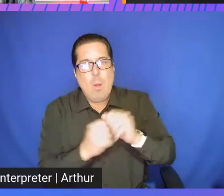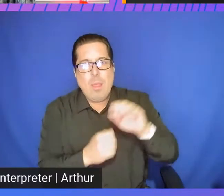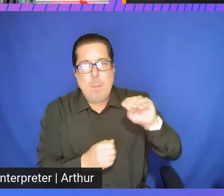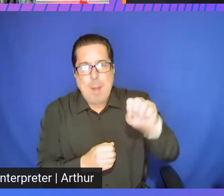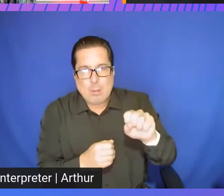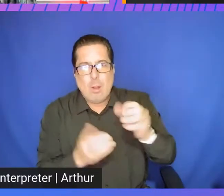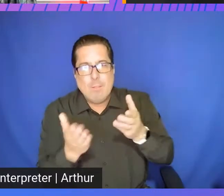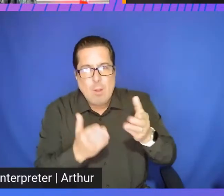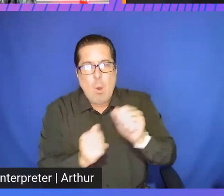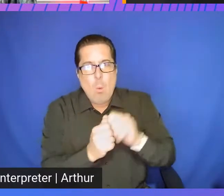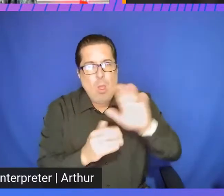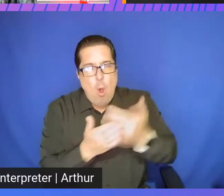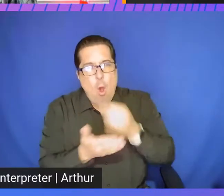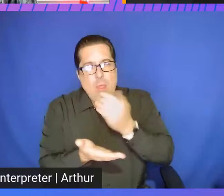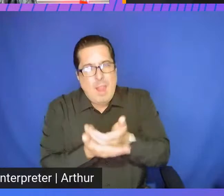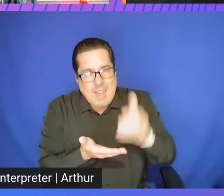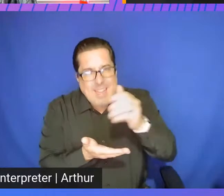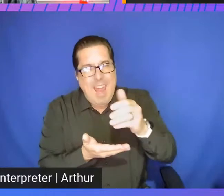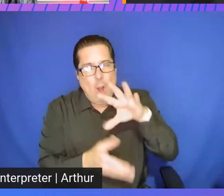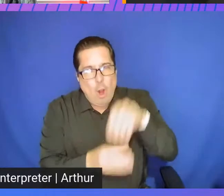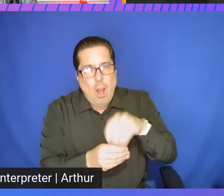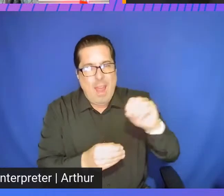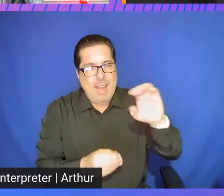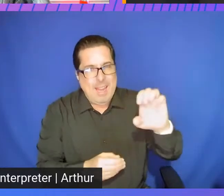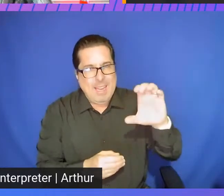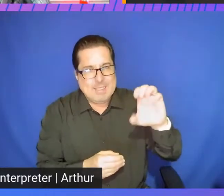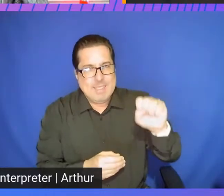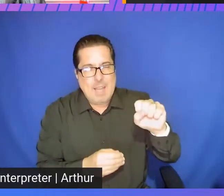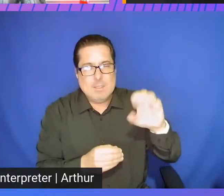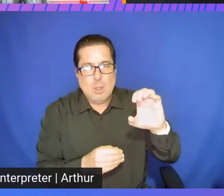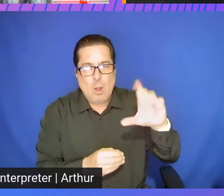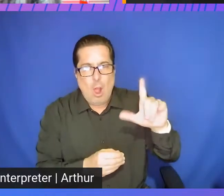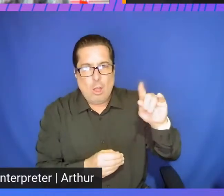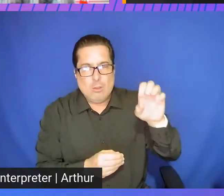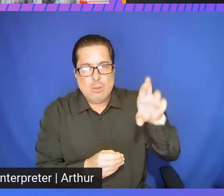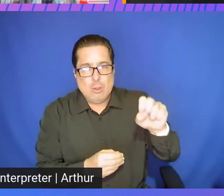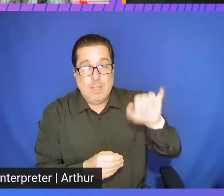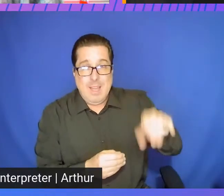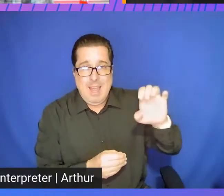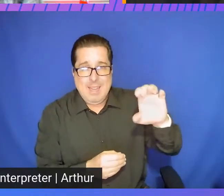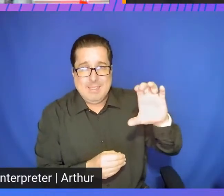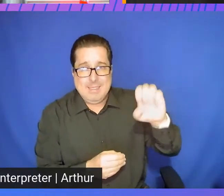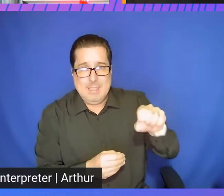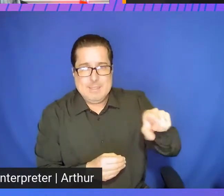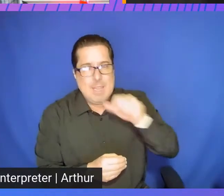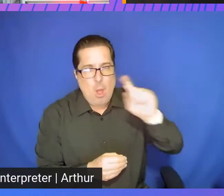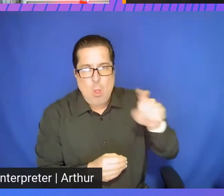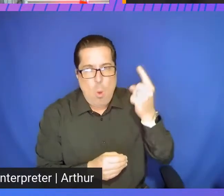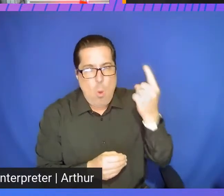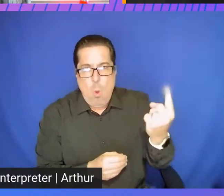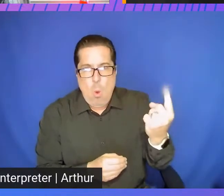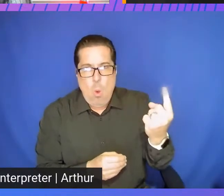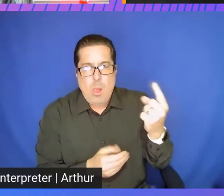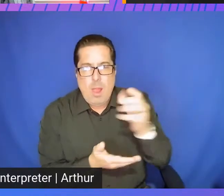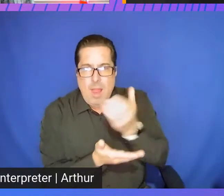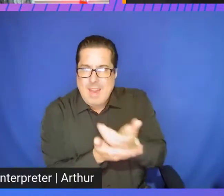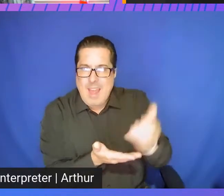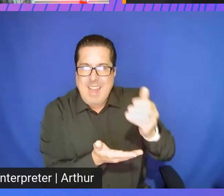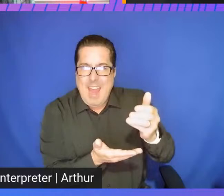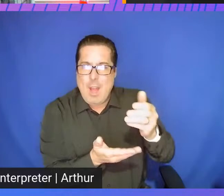these on containers and in ECS clusters. But ECS is not the only container scheduler